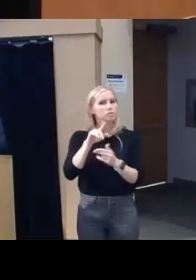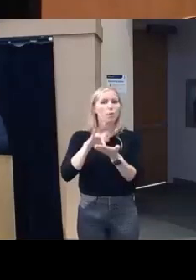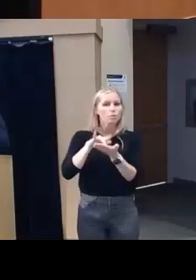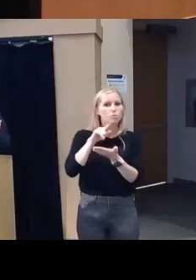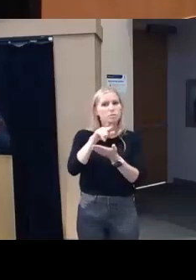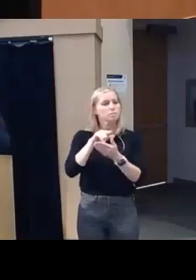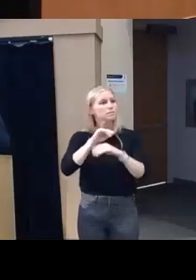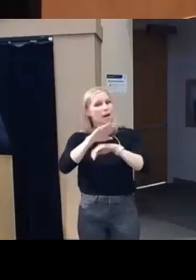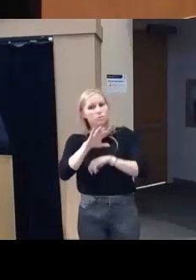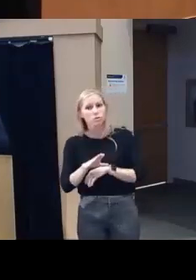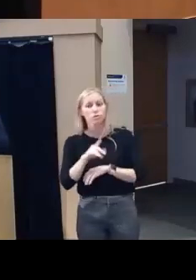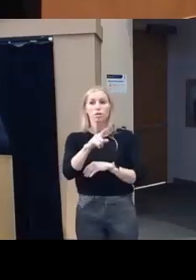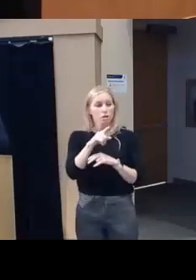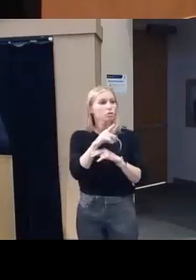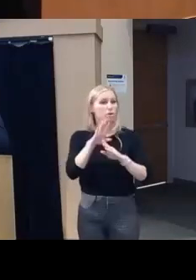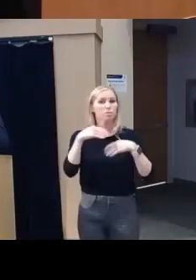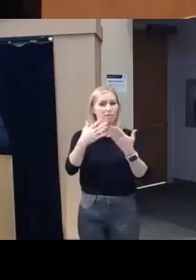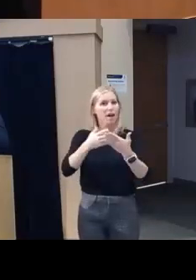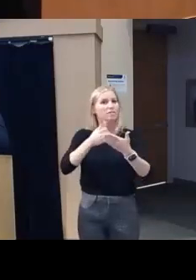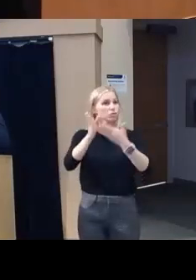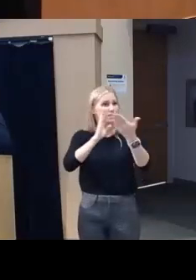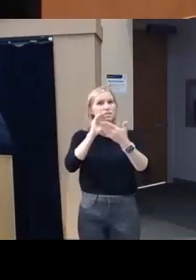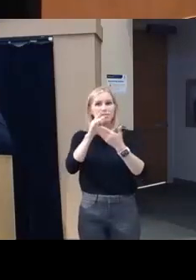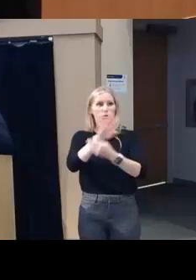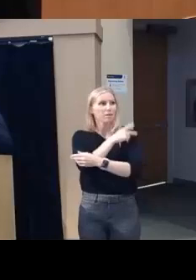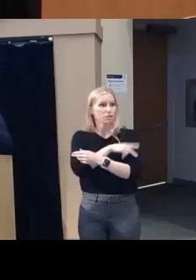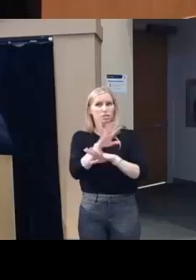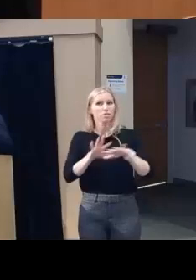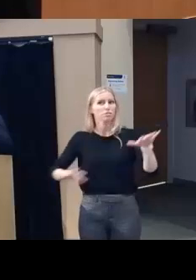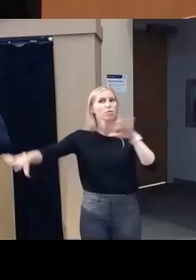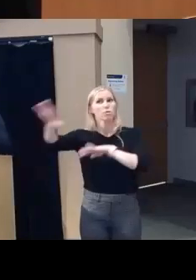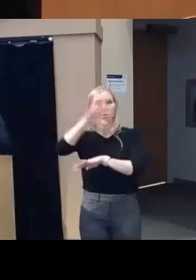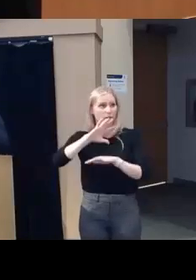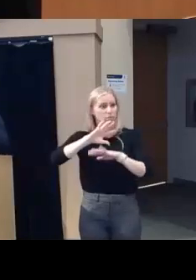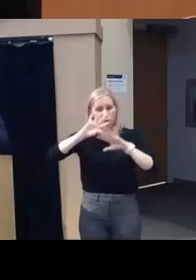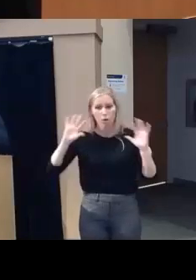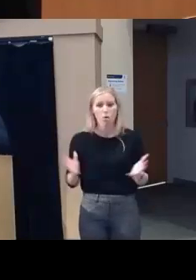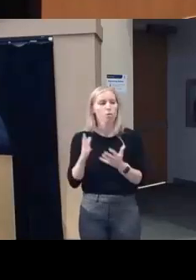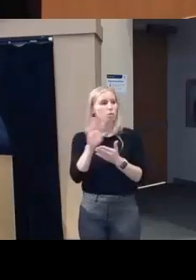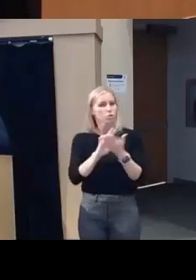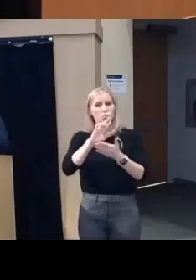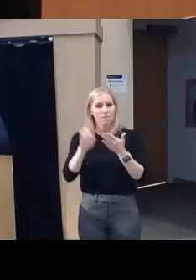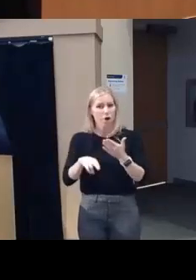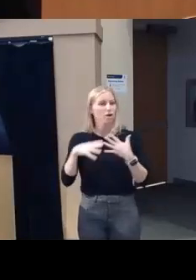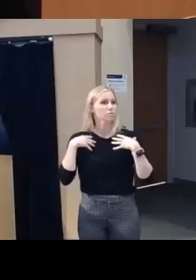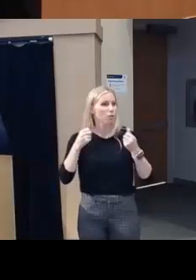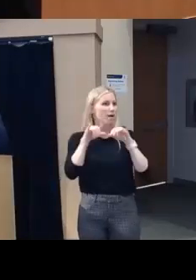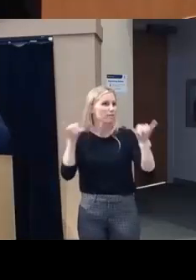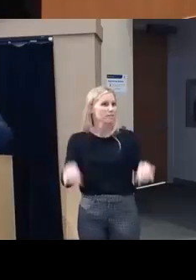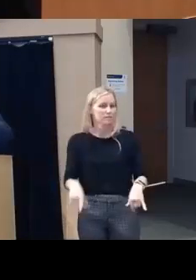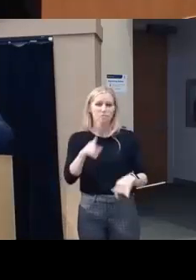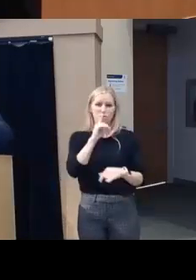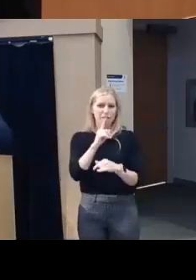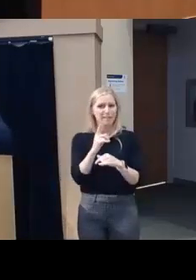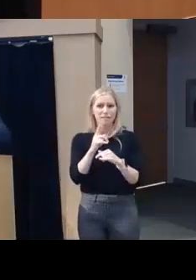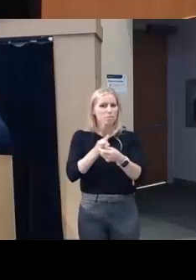patients throughout the UR Medicine health system. So it was initially developed to support the primary care network, right? So